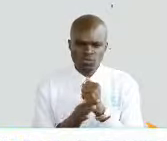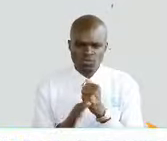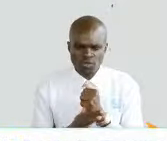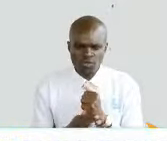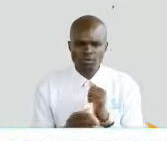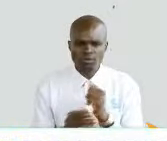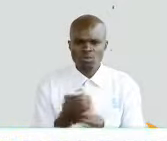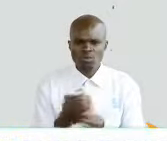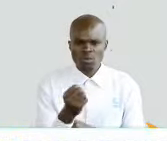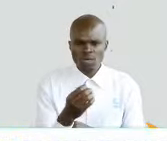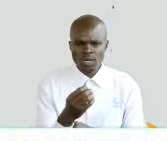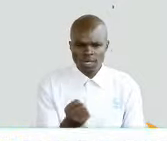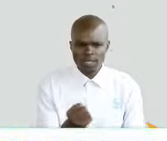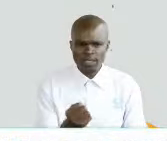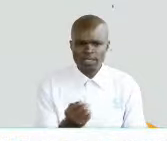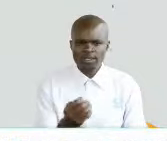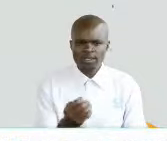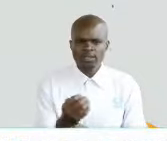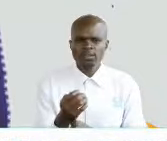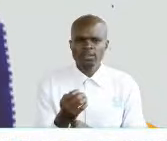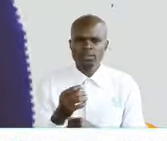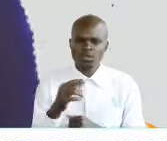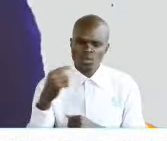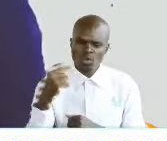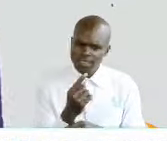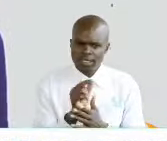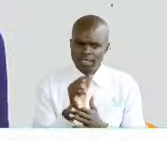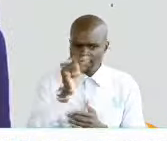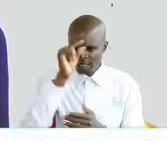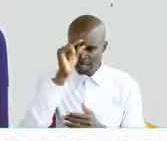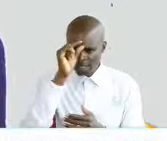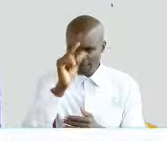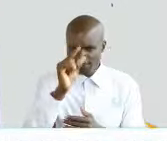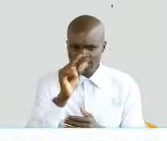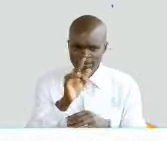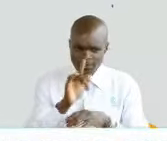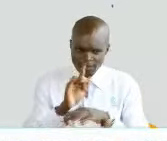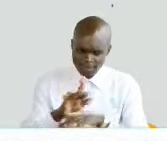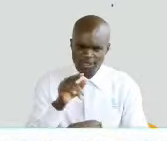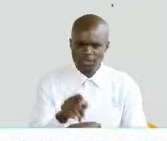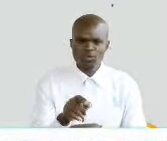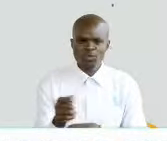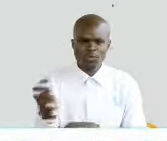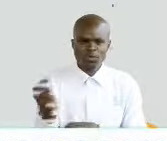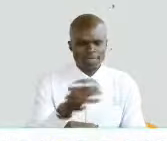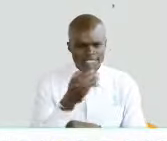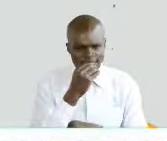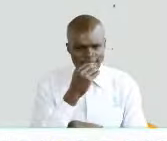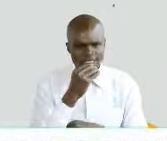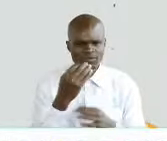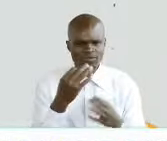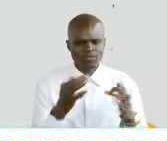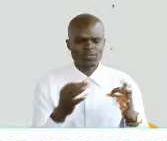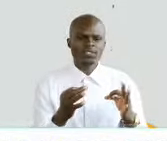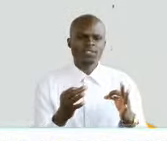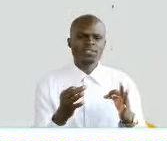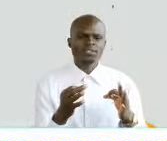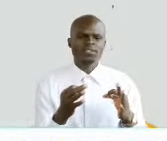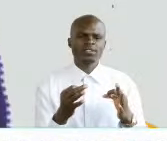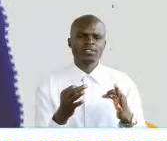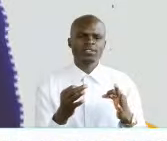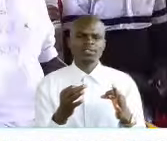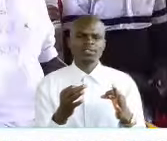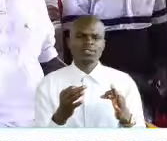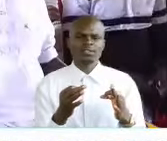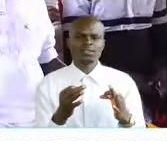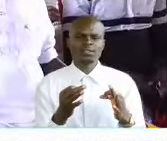ugali. Oda mboga. Sakaja Johnson. Sawa sawa.